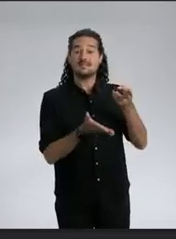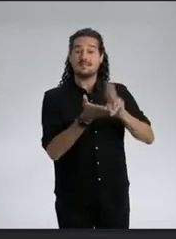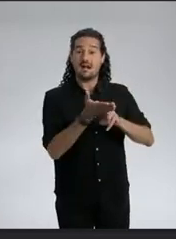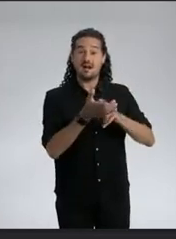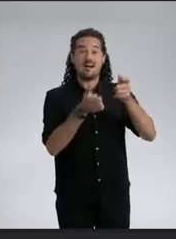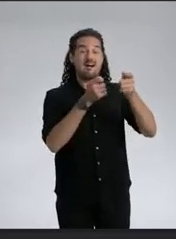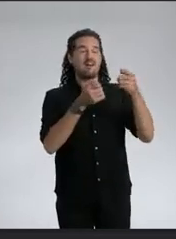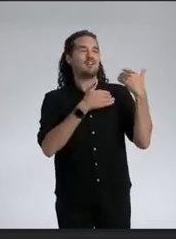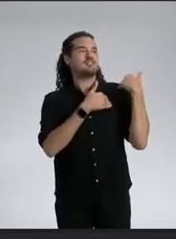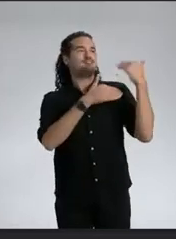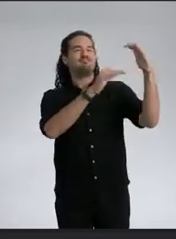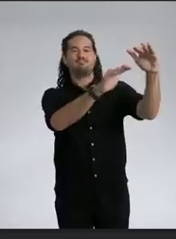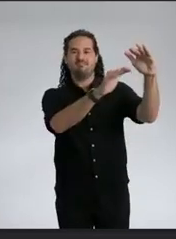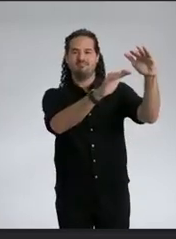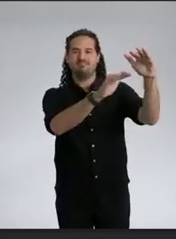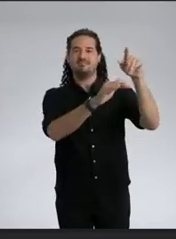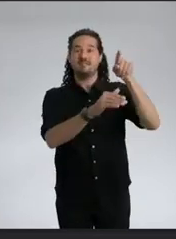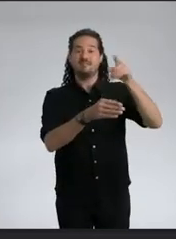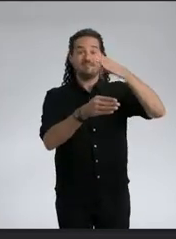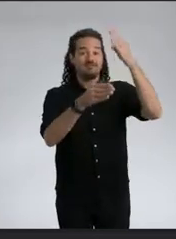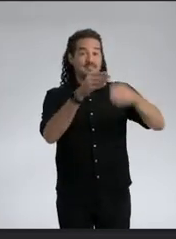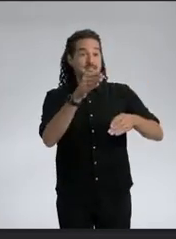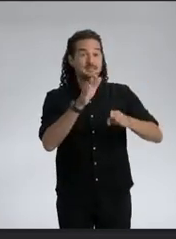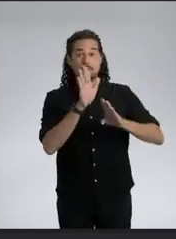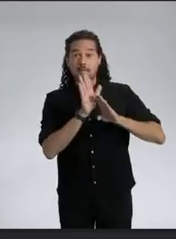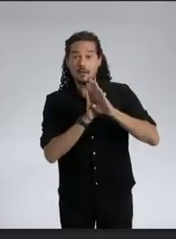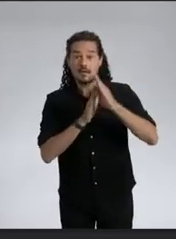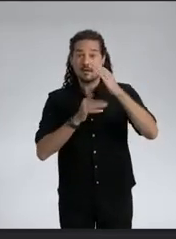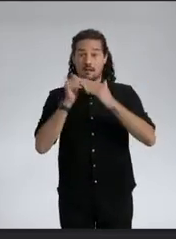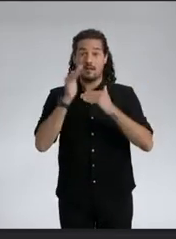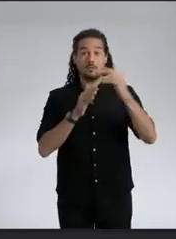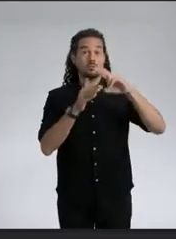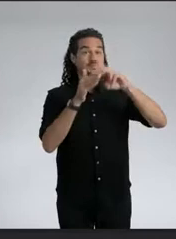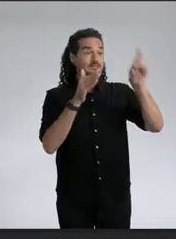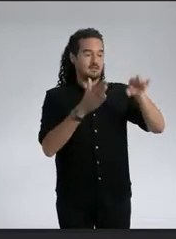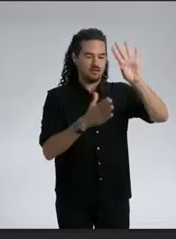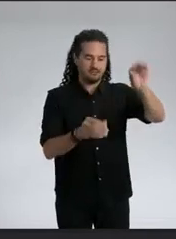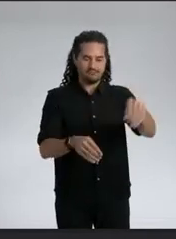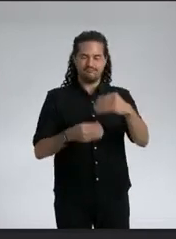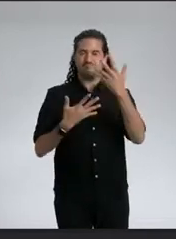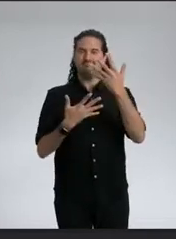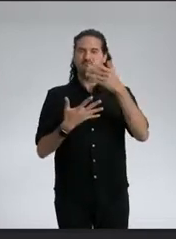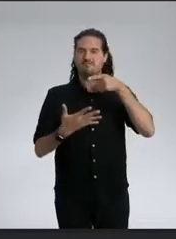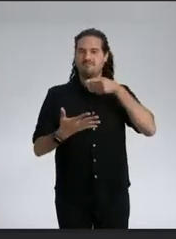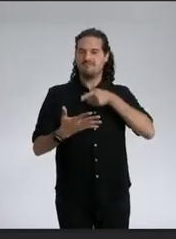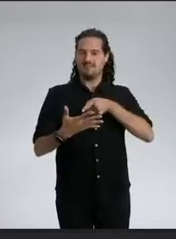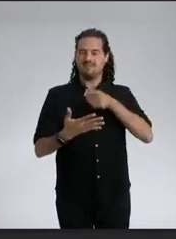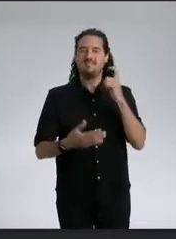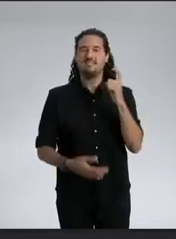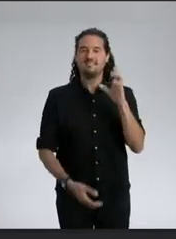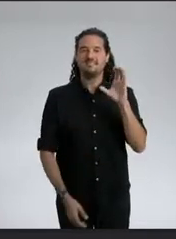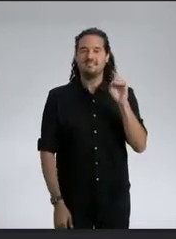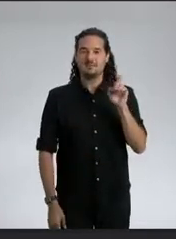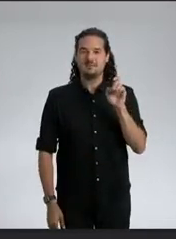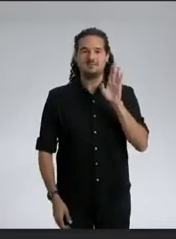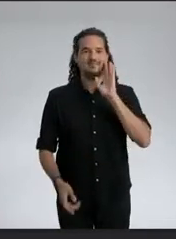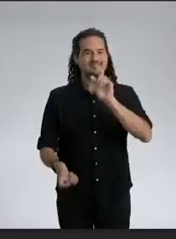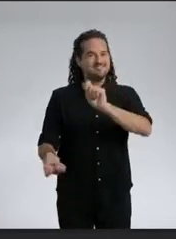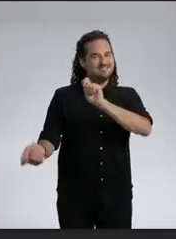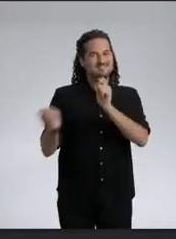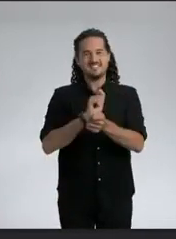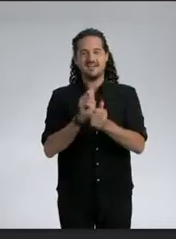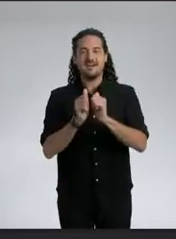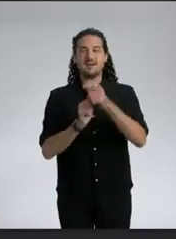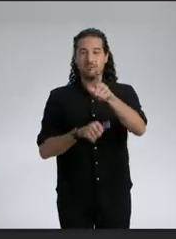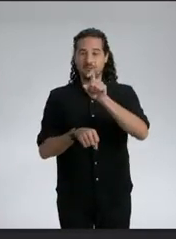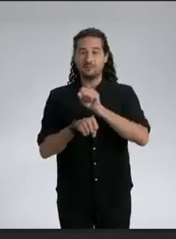Cloud finishes a build, your results are right inside Xcode. This is going to change the way you work. It's already changing